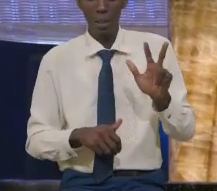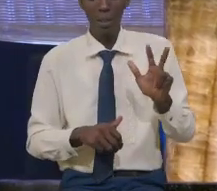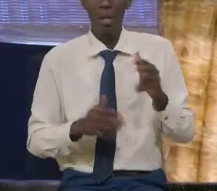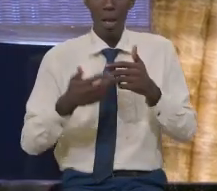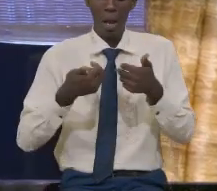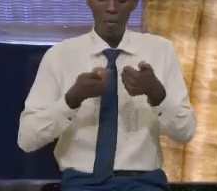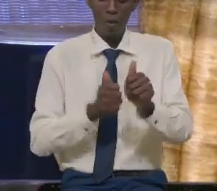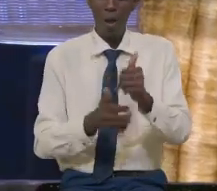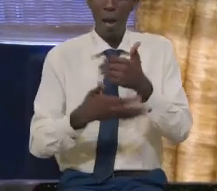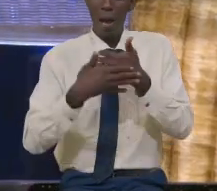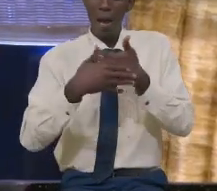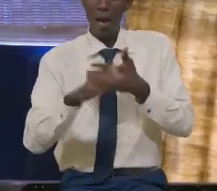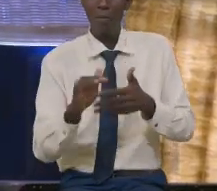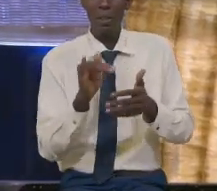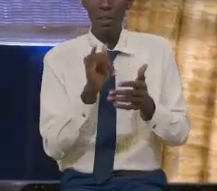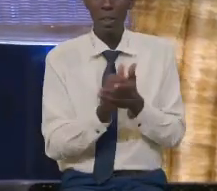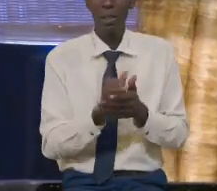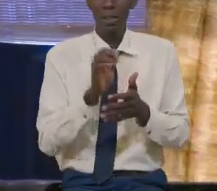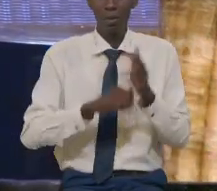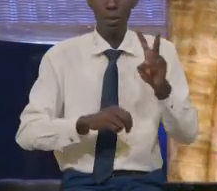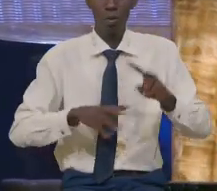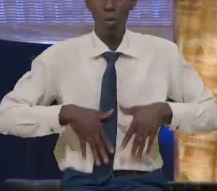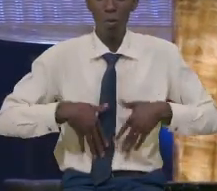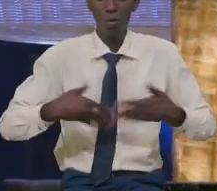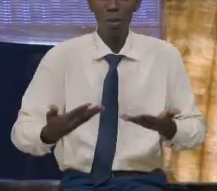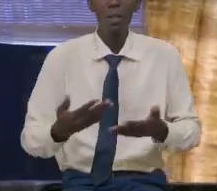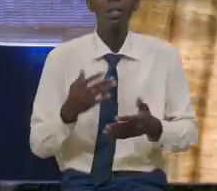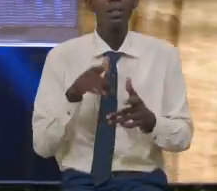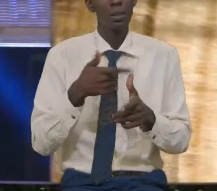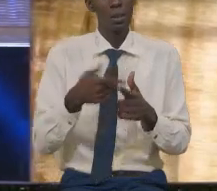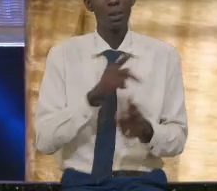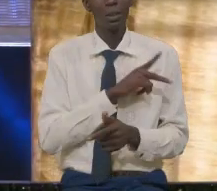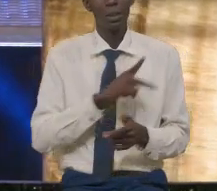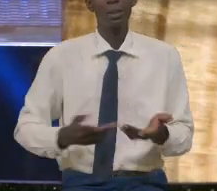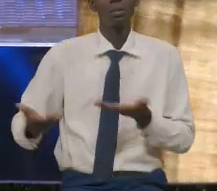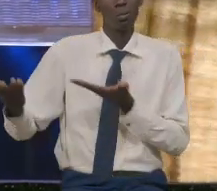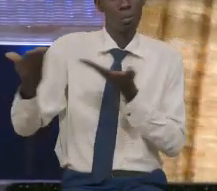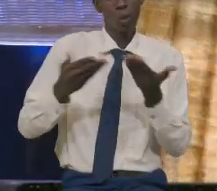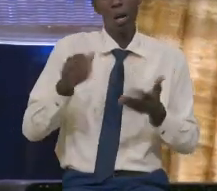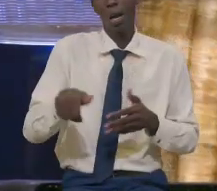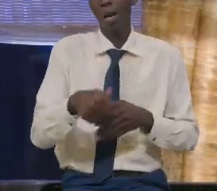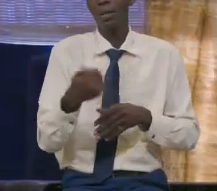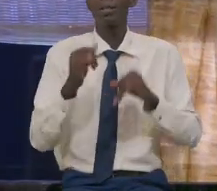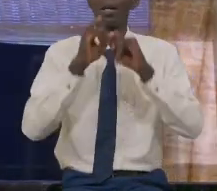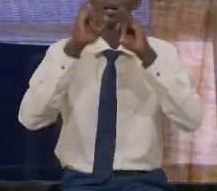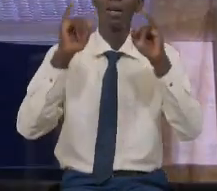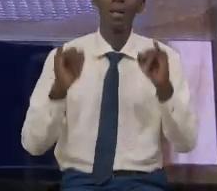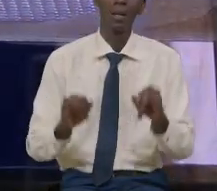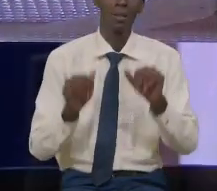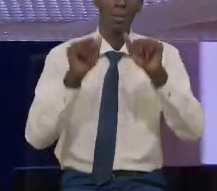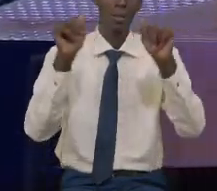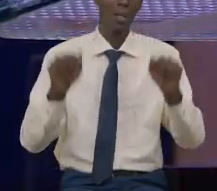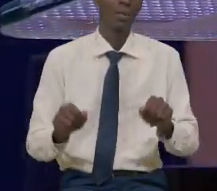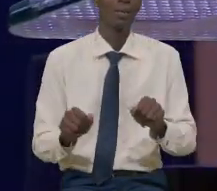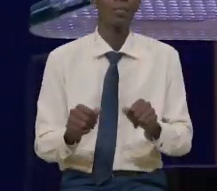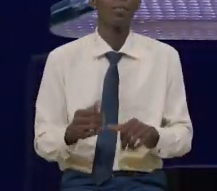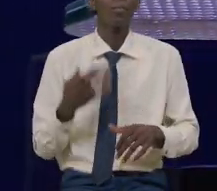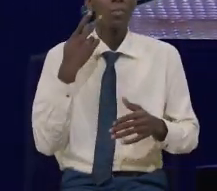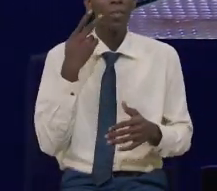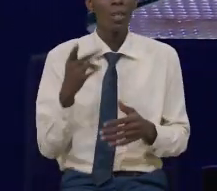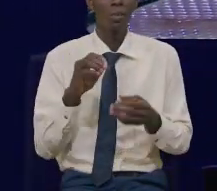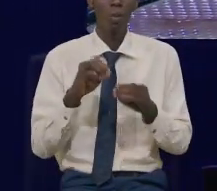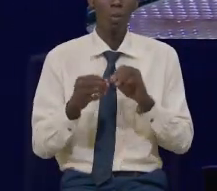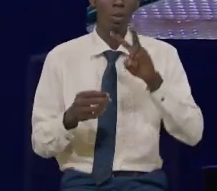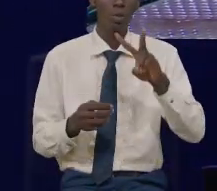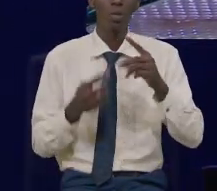after that confession, he raised up an idol. That's why we say point number 2,